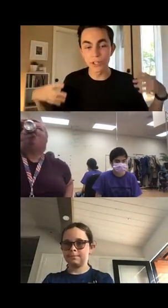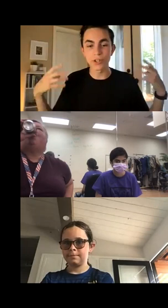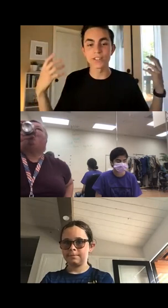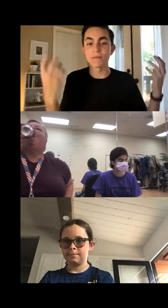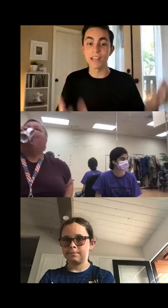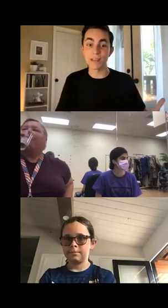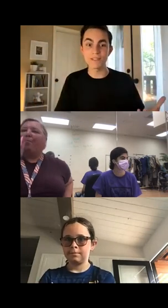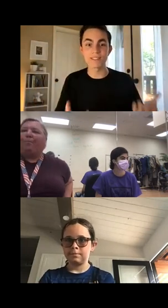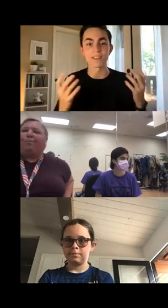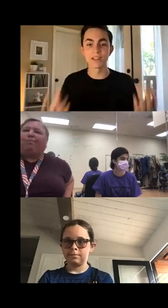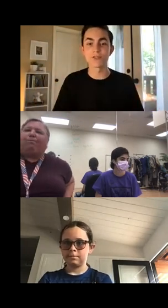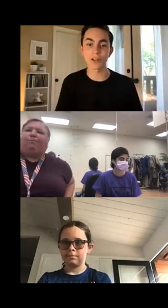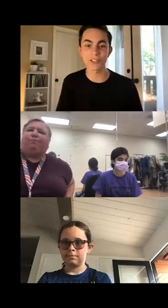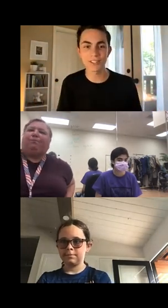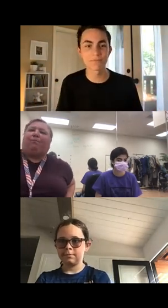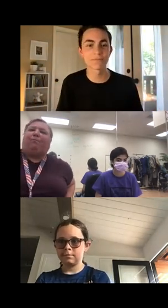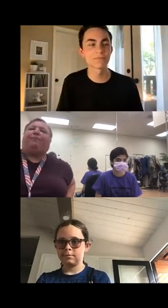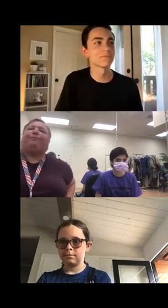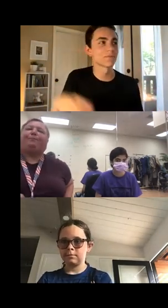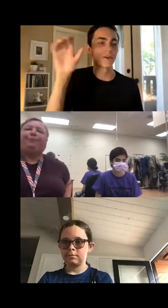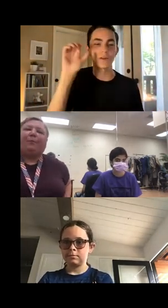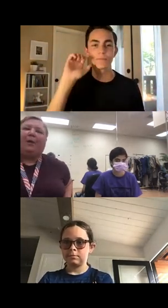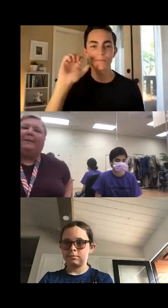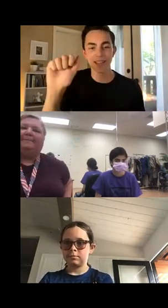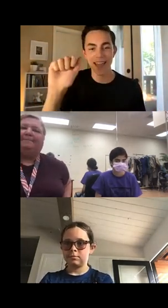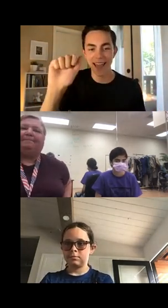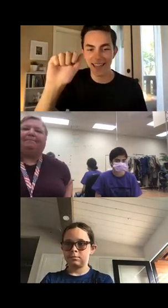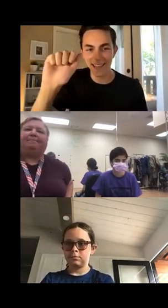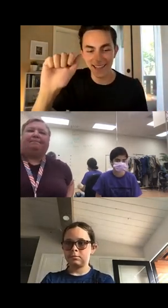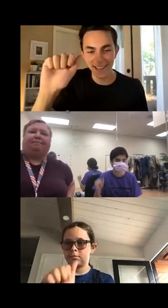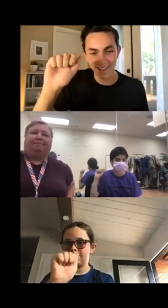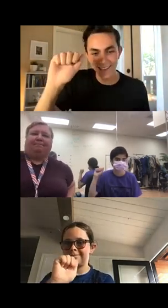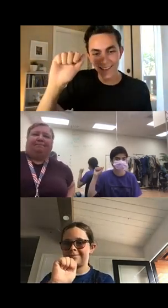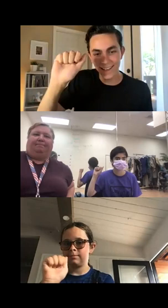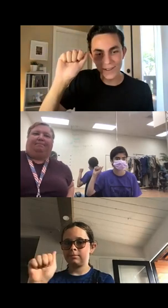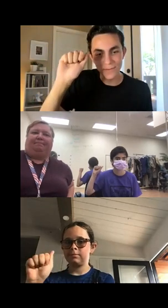and then we're going to try some names and then introductions. Okay, A,